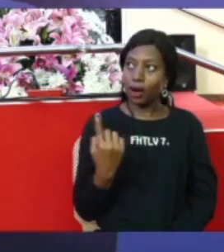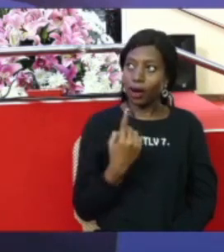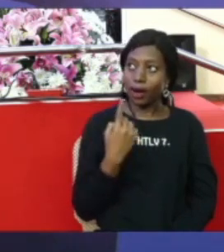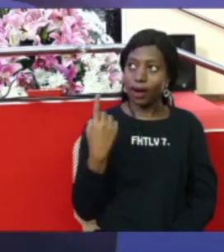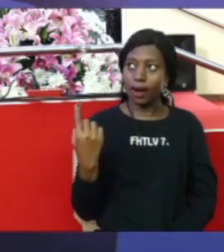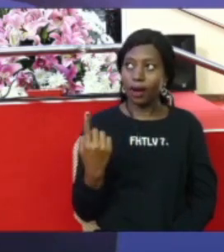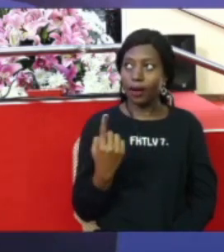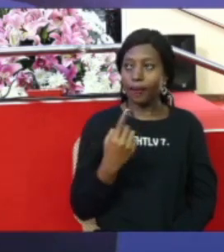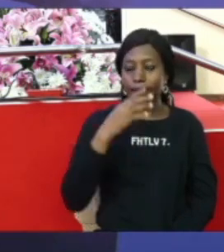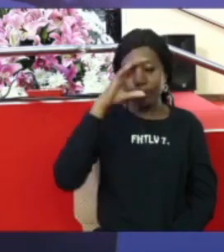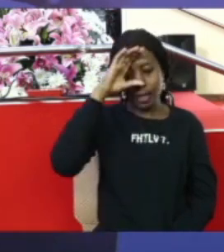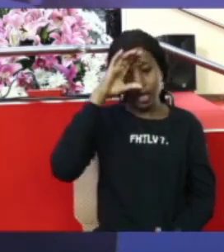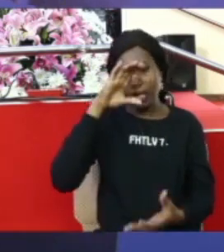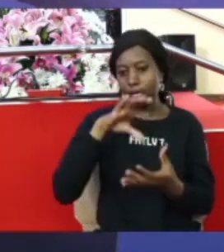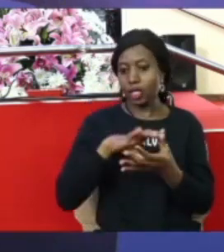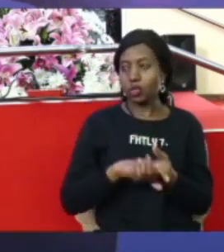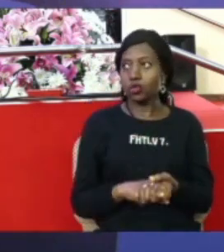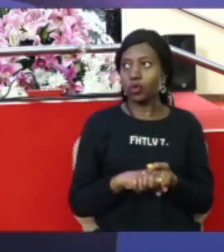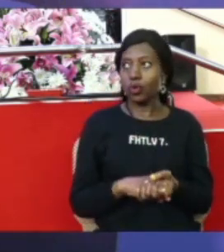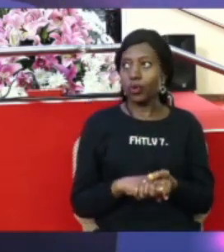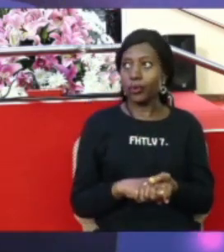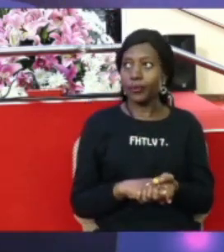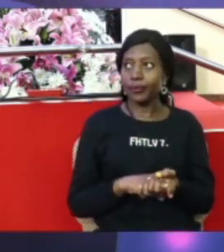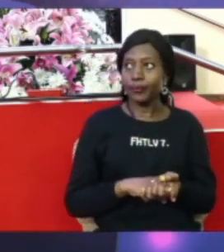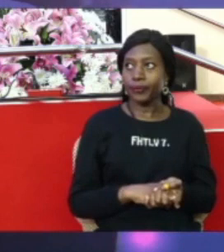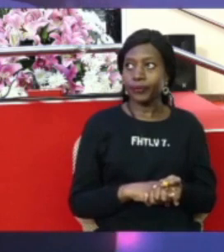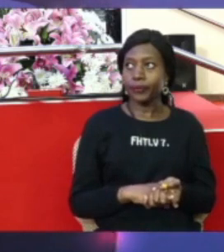too. I'm in it